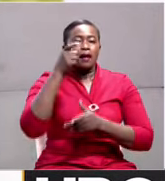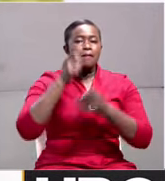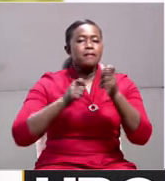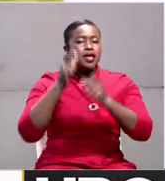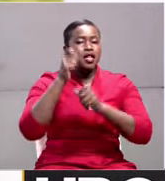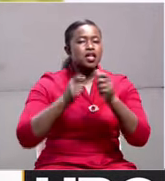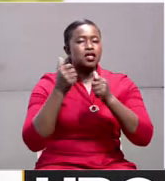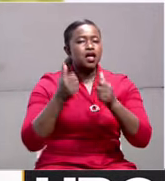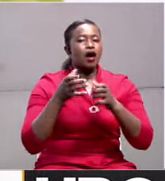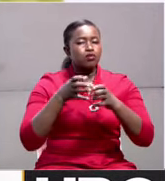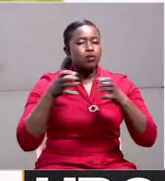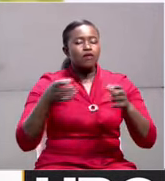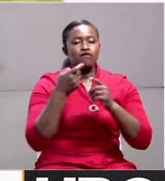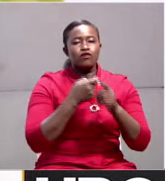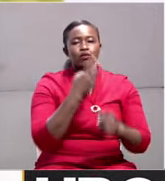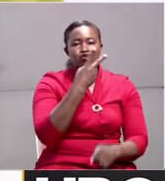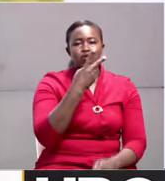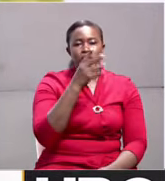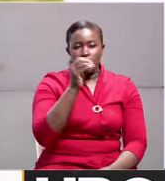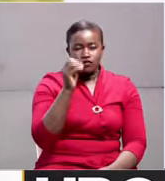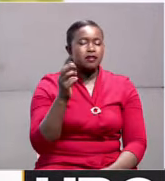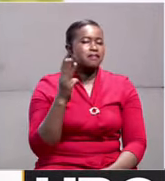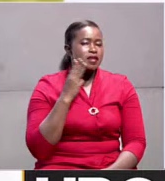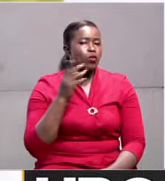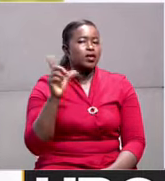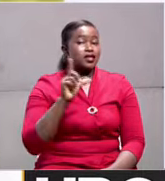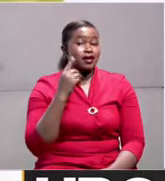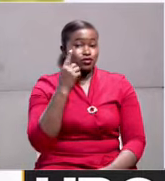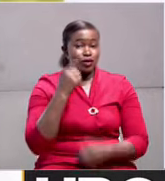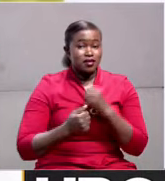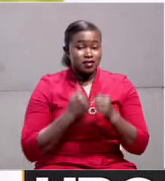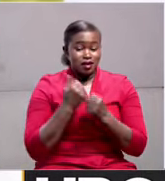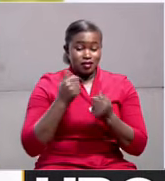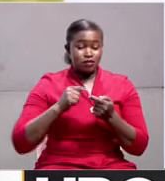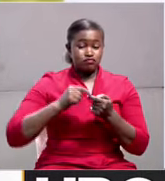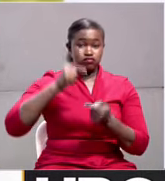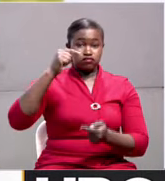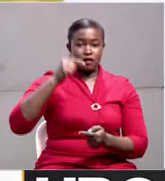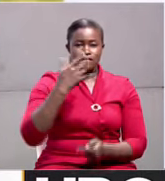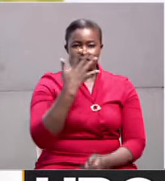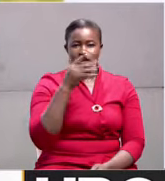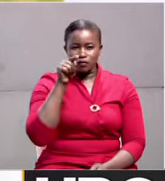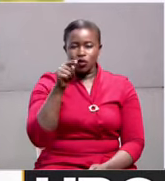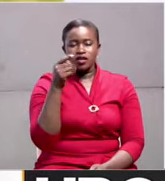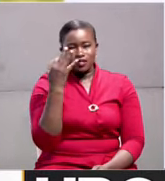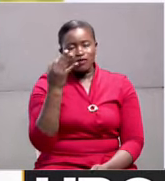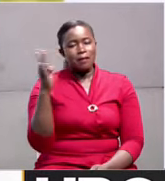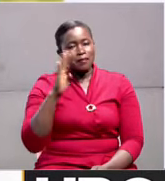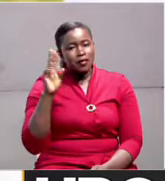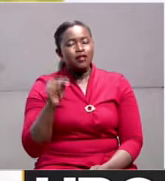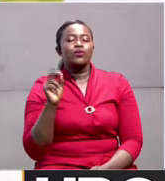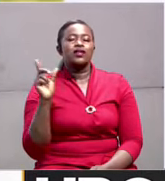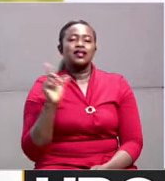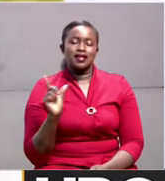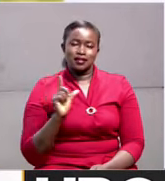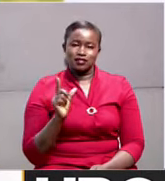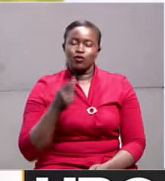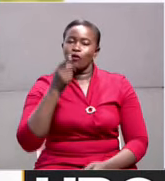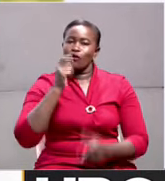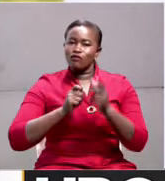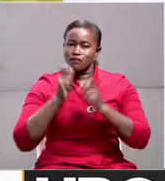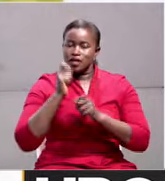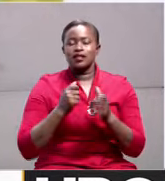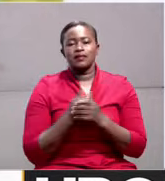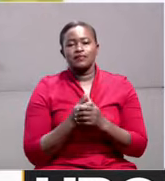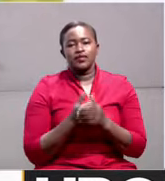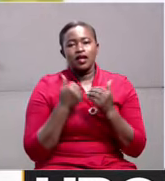has gone from 200 million liters a year to now 5.3 billion liters. So let's